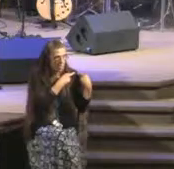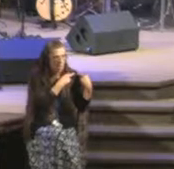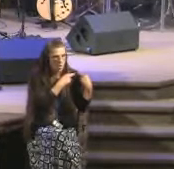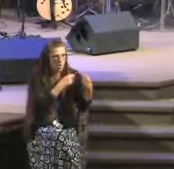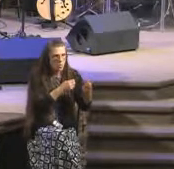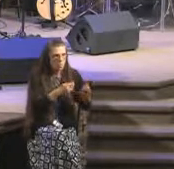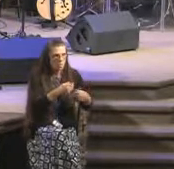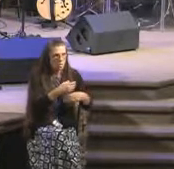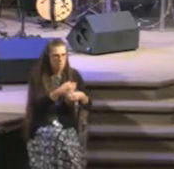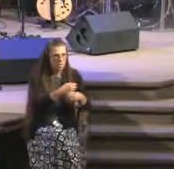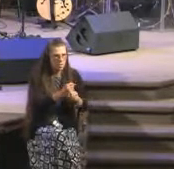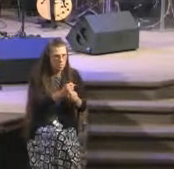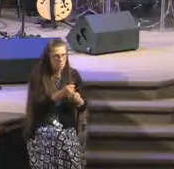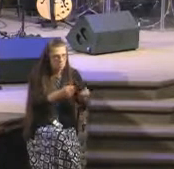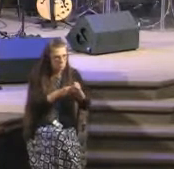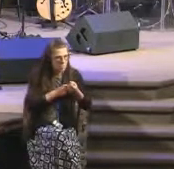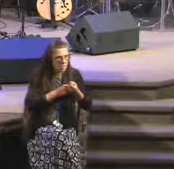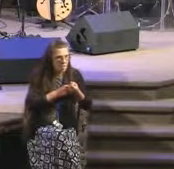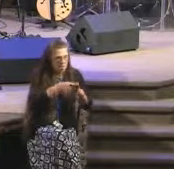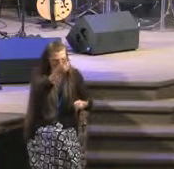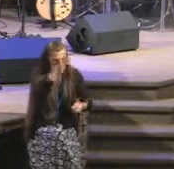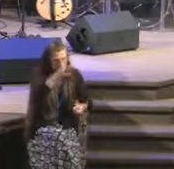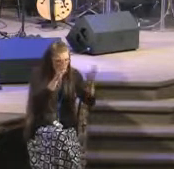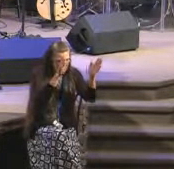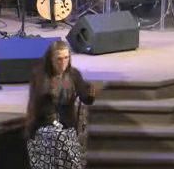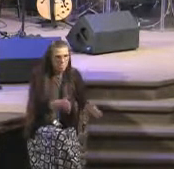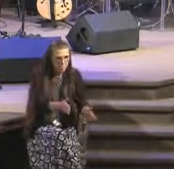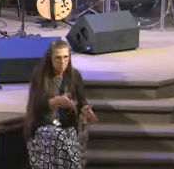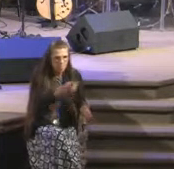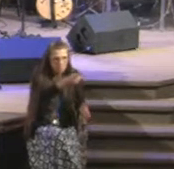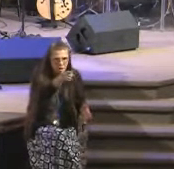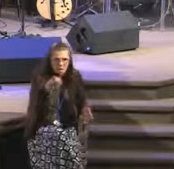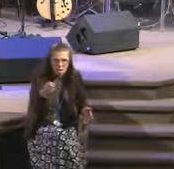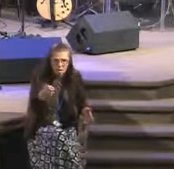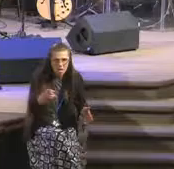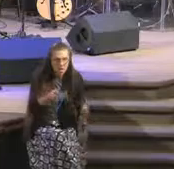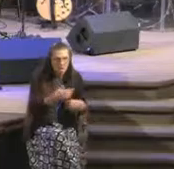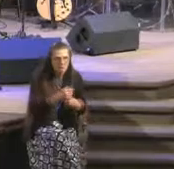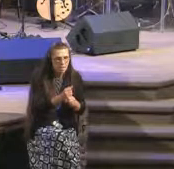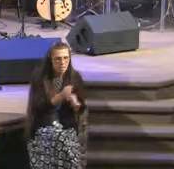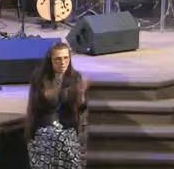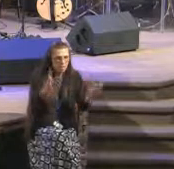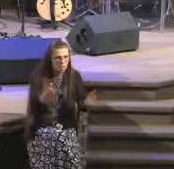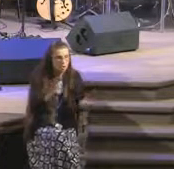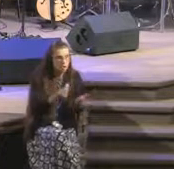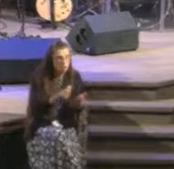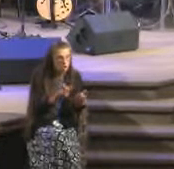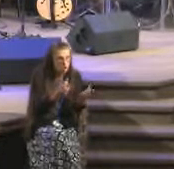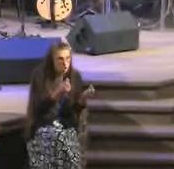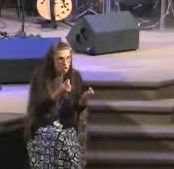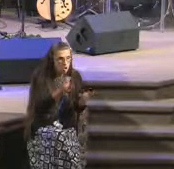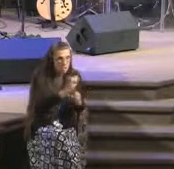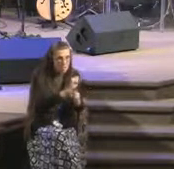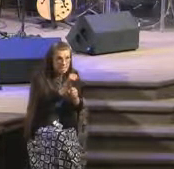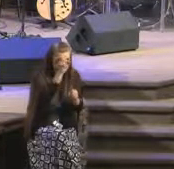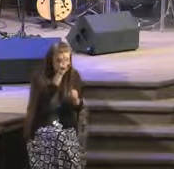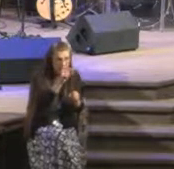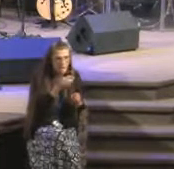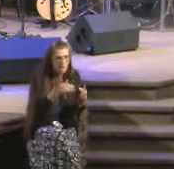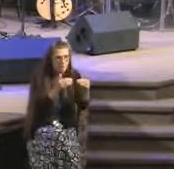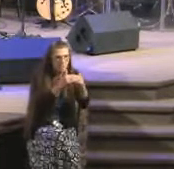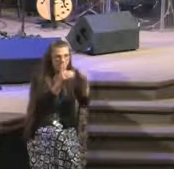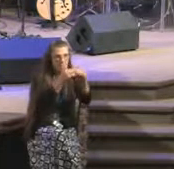equip God's people. It's talking about you. To equip God's people to do his work and build up the church, the body